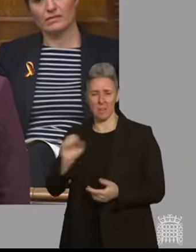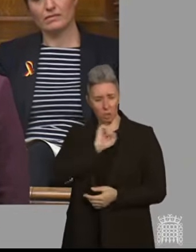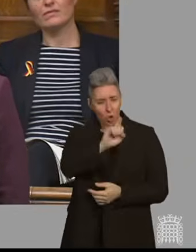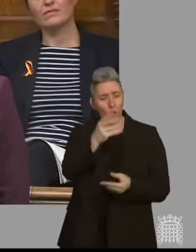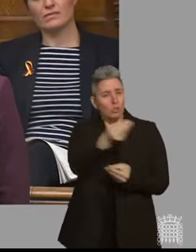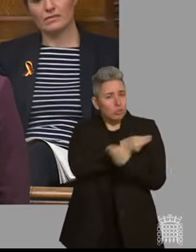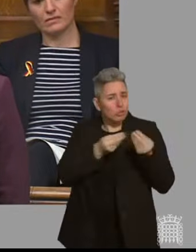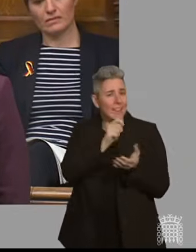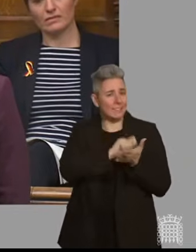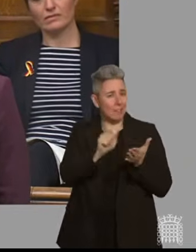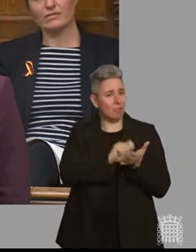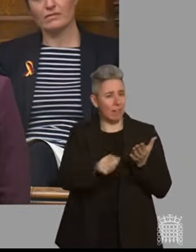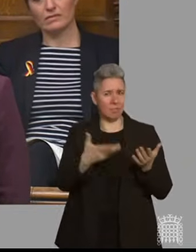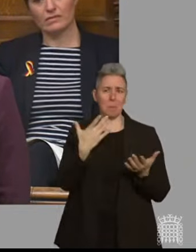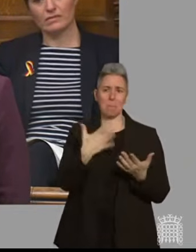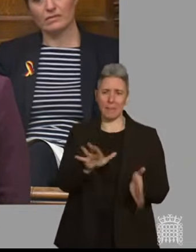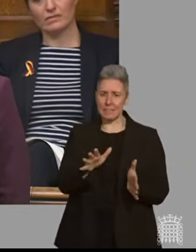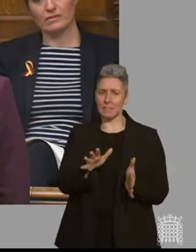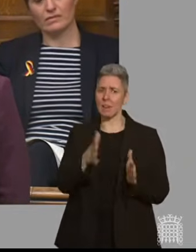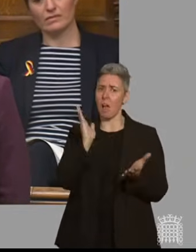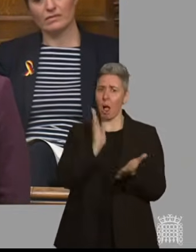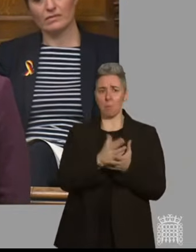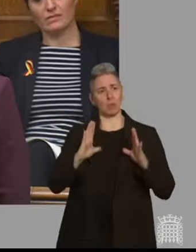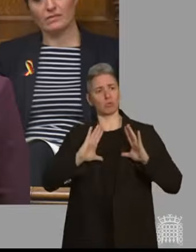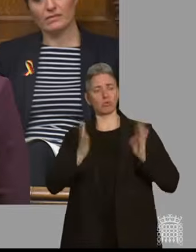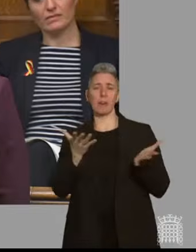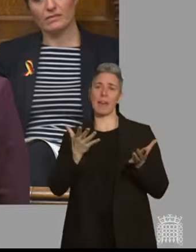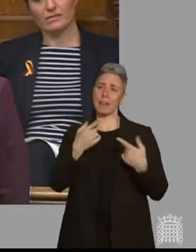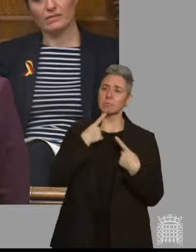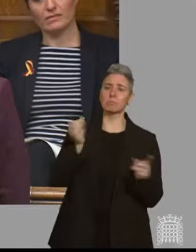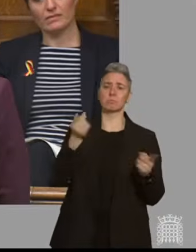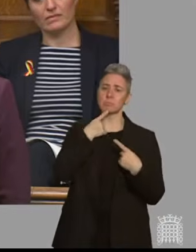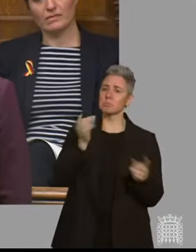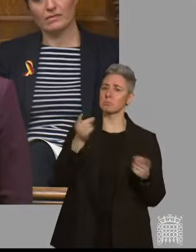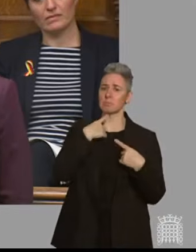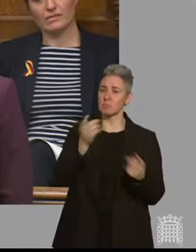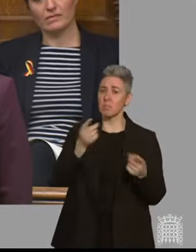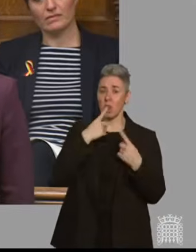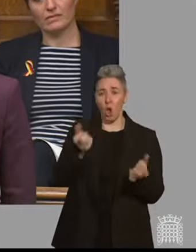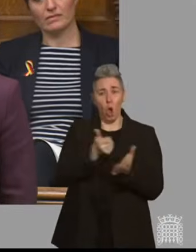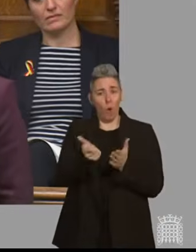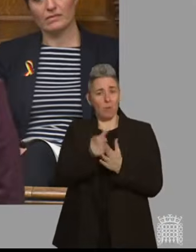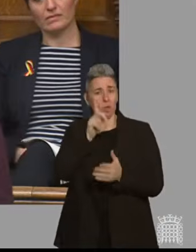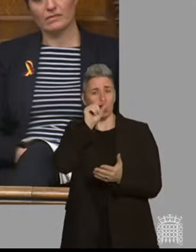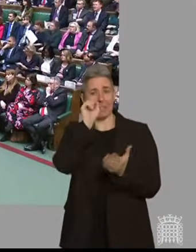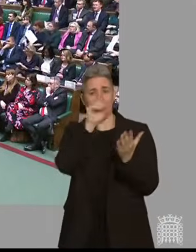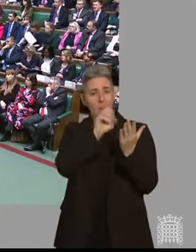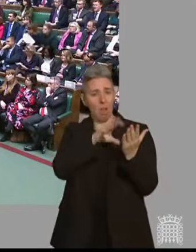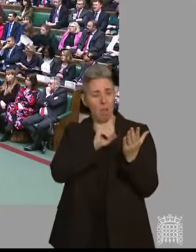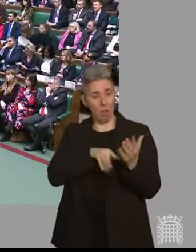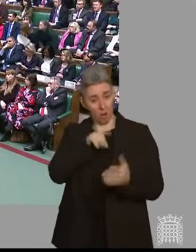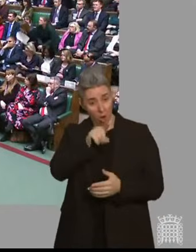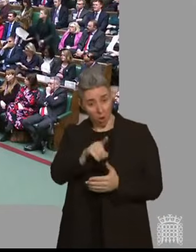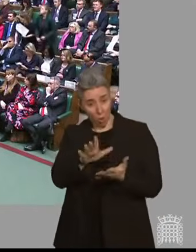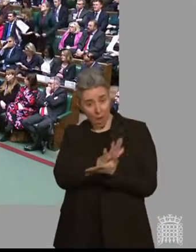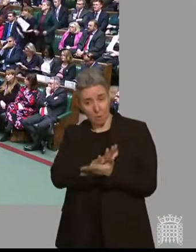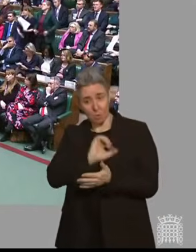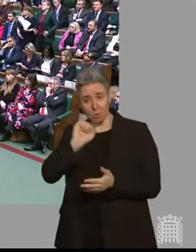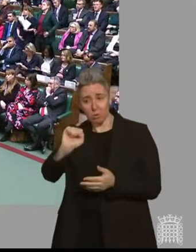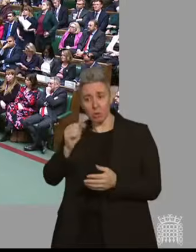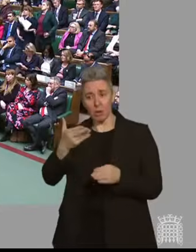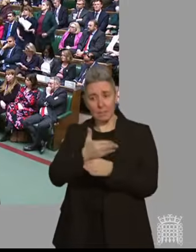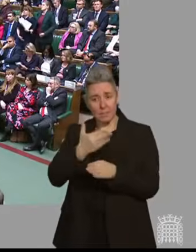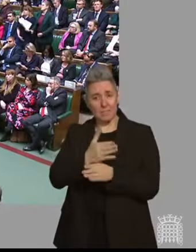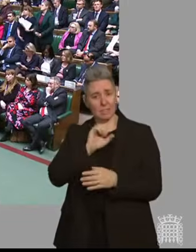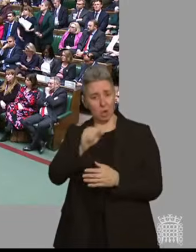freely, loudly, and often on Twitter. Is he content with her activities and her behaviour in this respect?